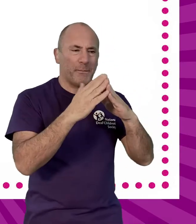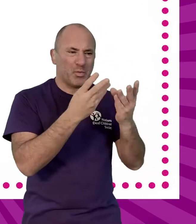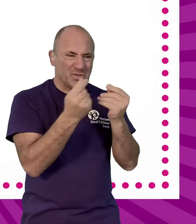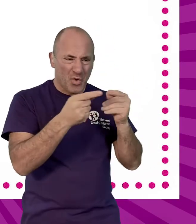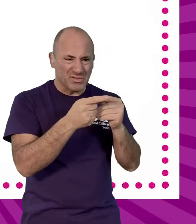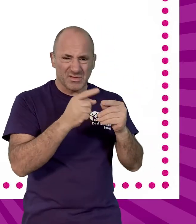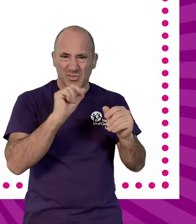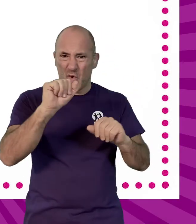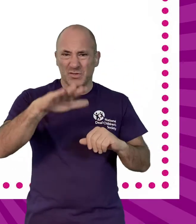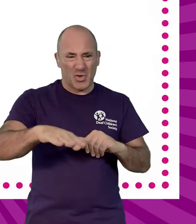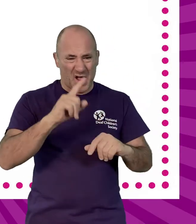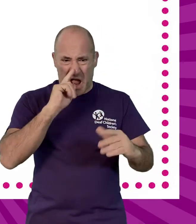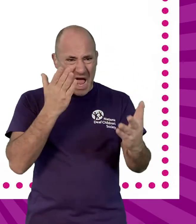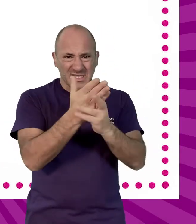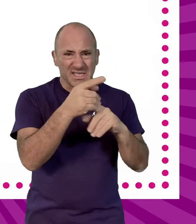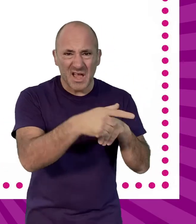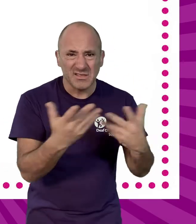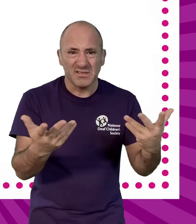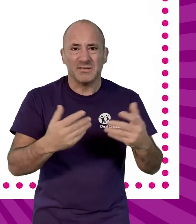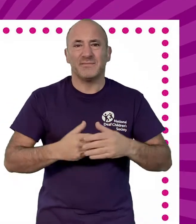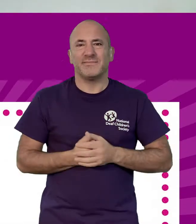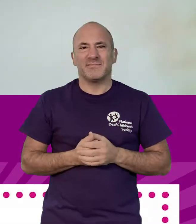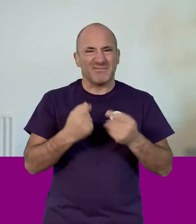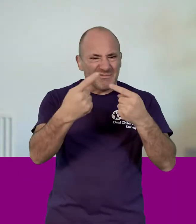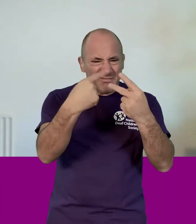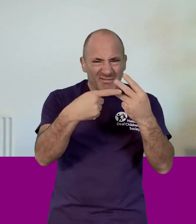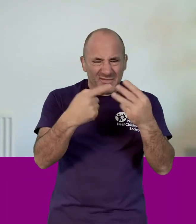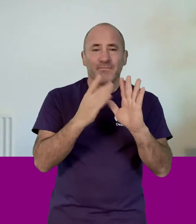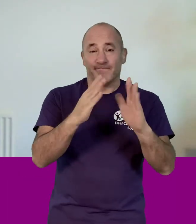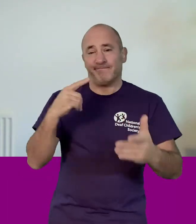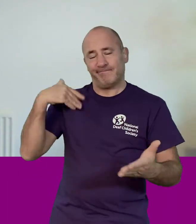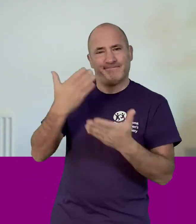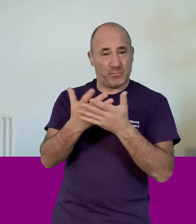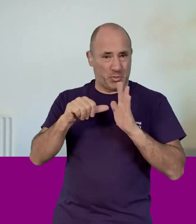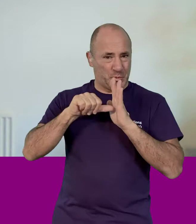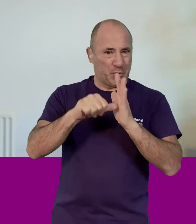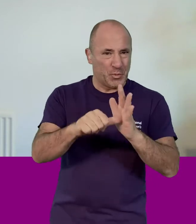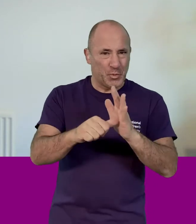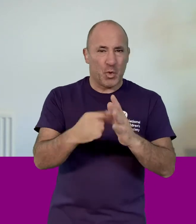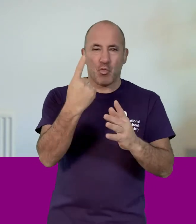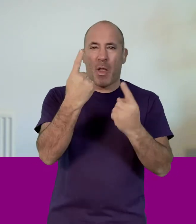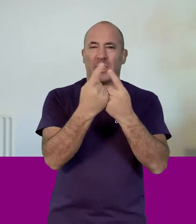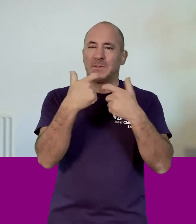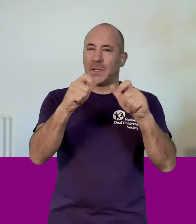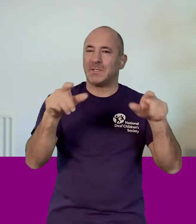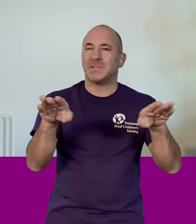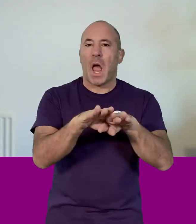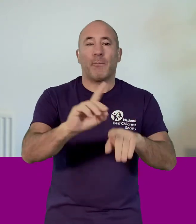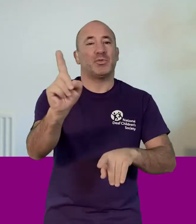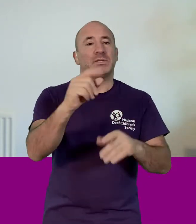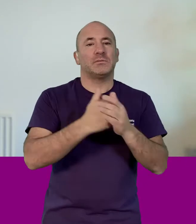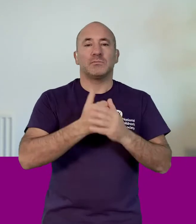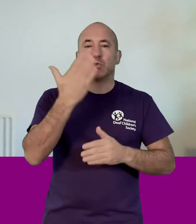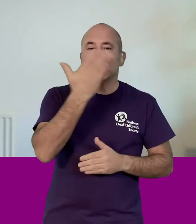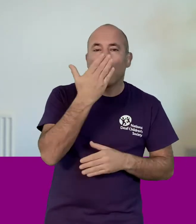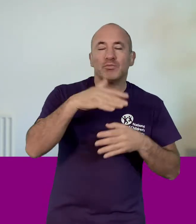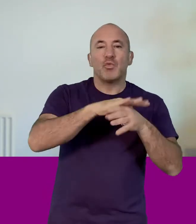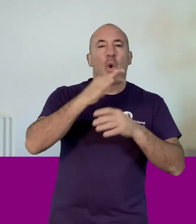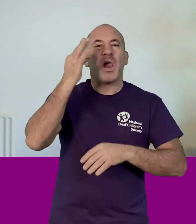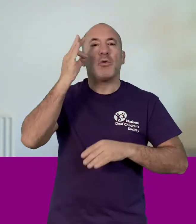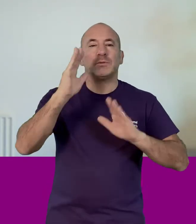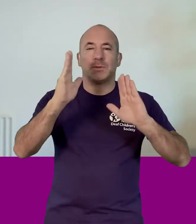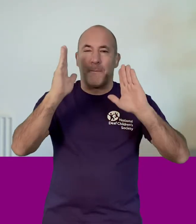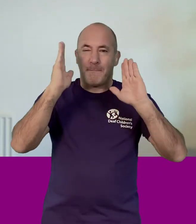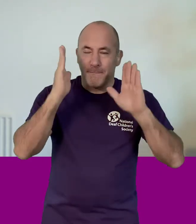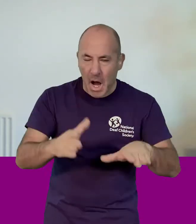home using resources that aren't accessible to your child. Though these are really challenging times, one thing that hasn't changed is that schools and